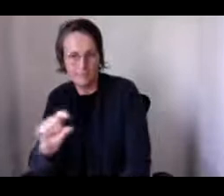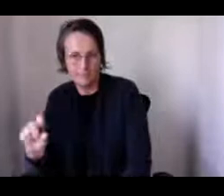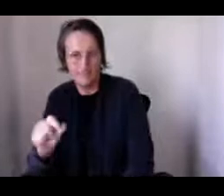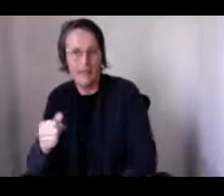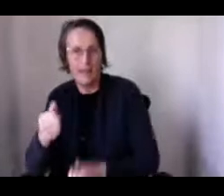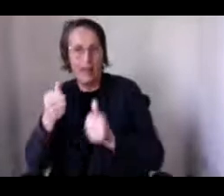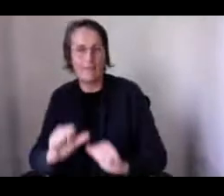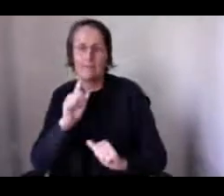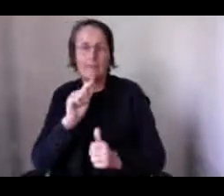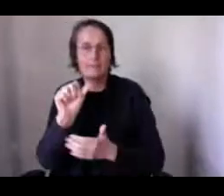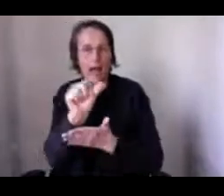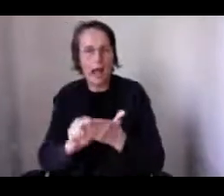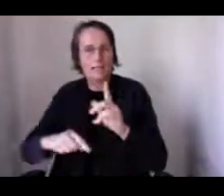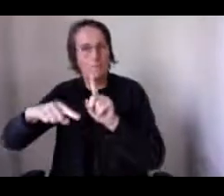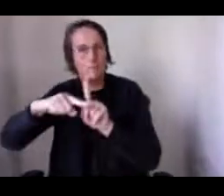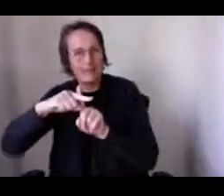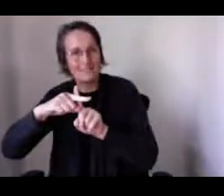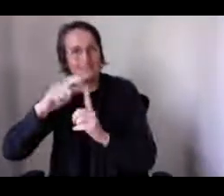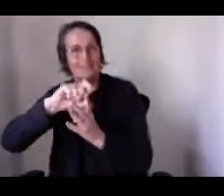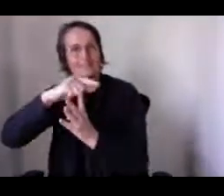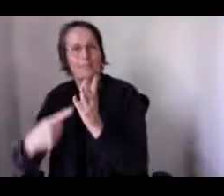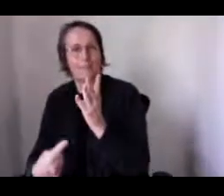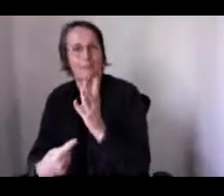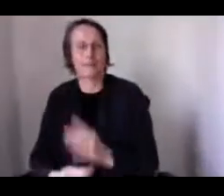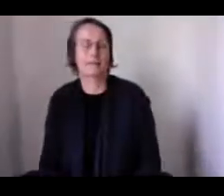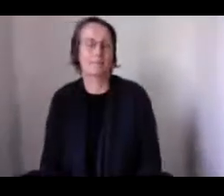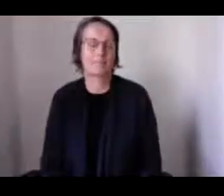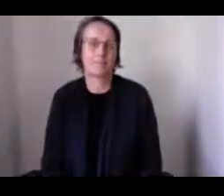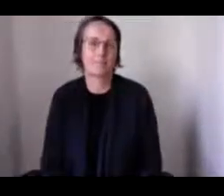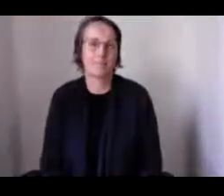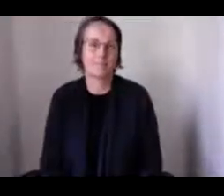Arts, followed by a plus sign, followed by the word Disability.